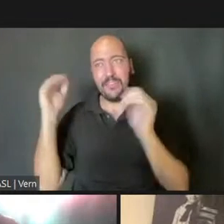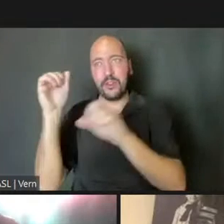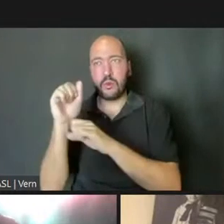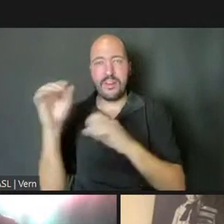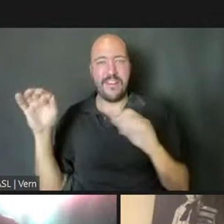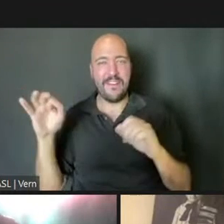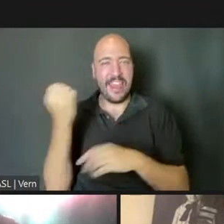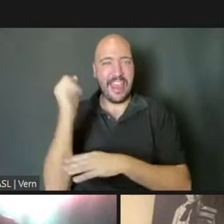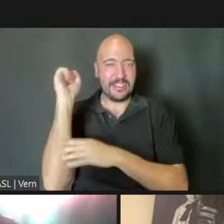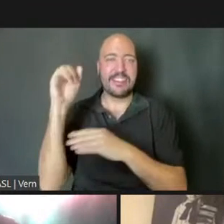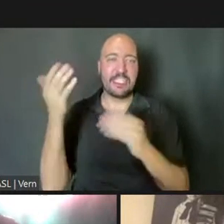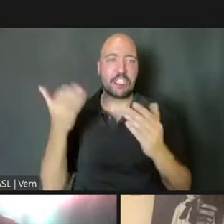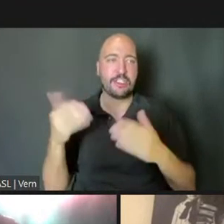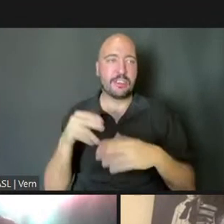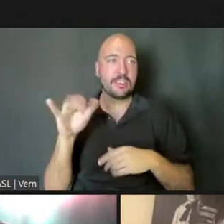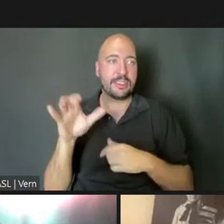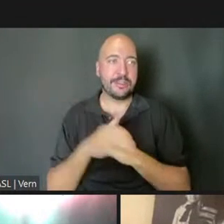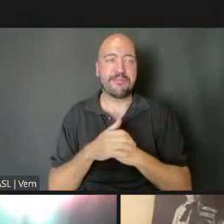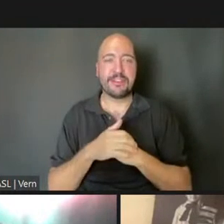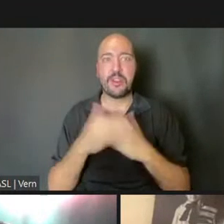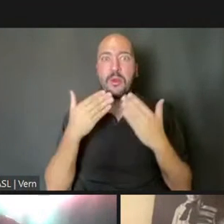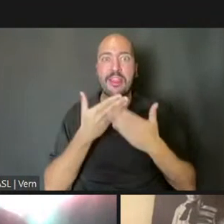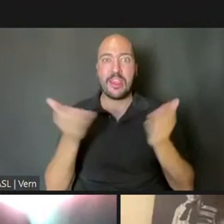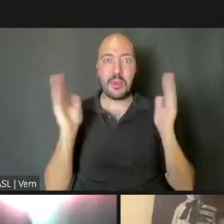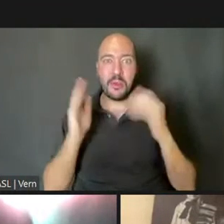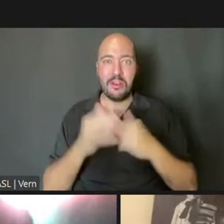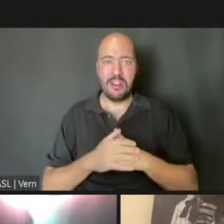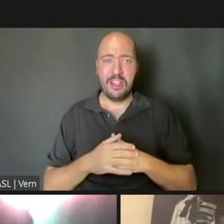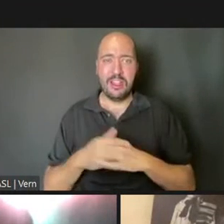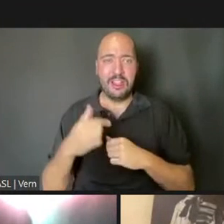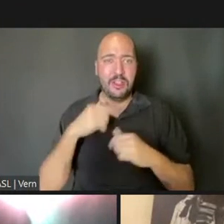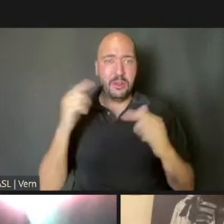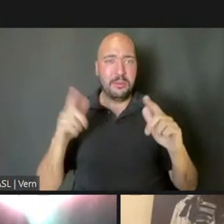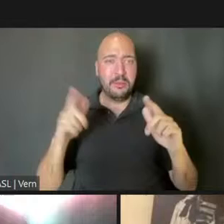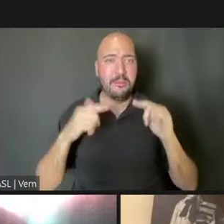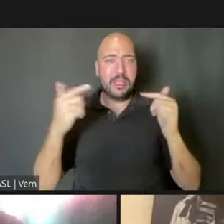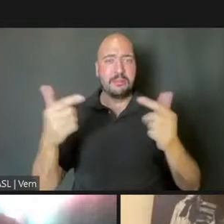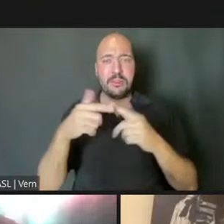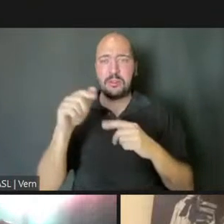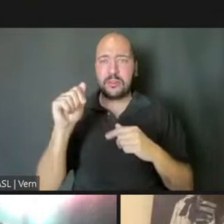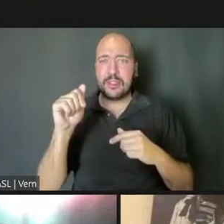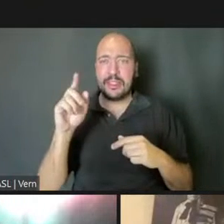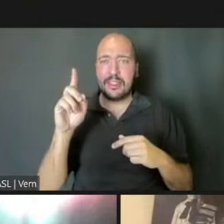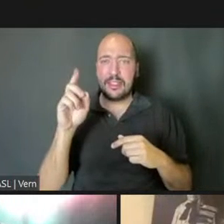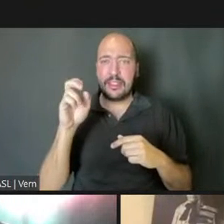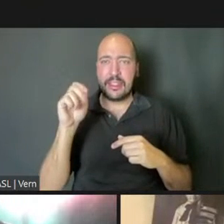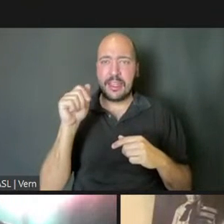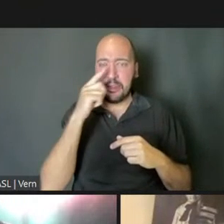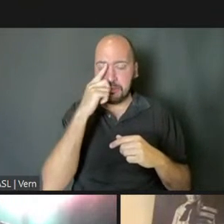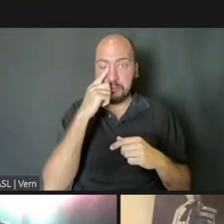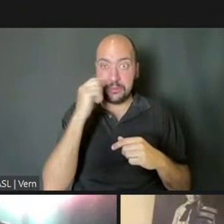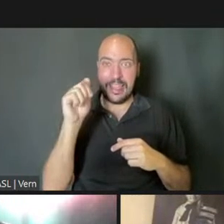city. So thank you all, and I will pass it back to Adela.